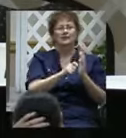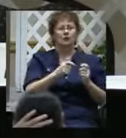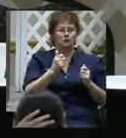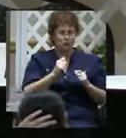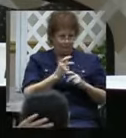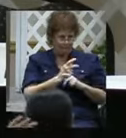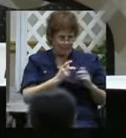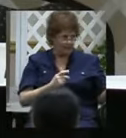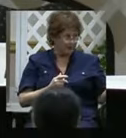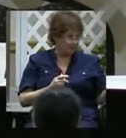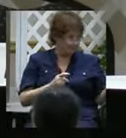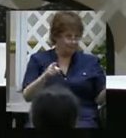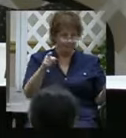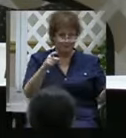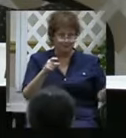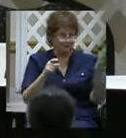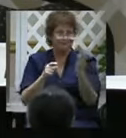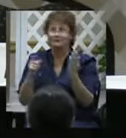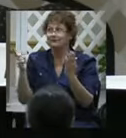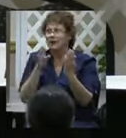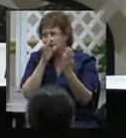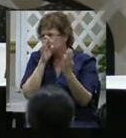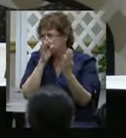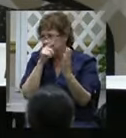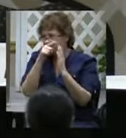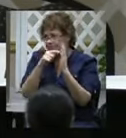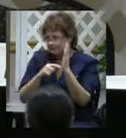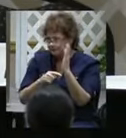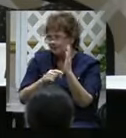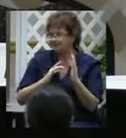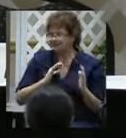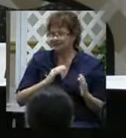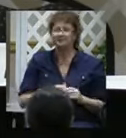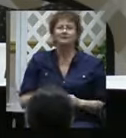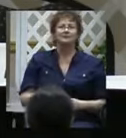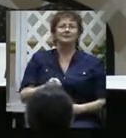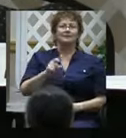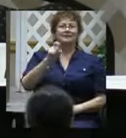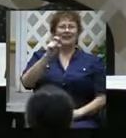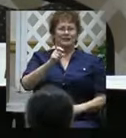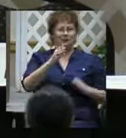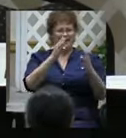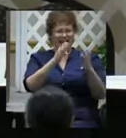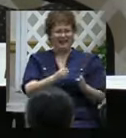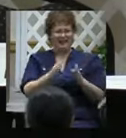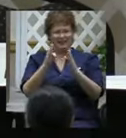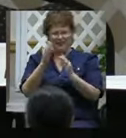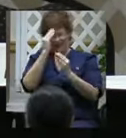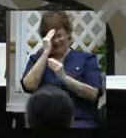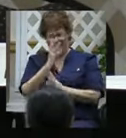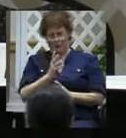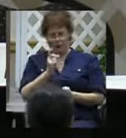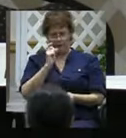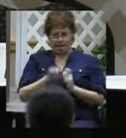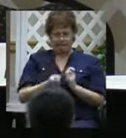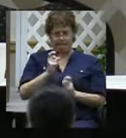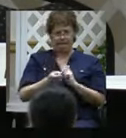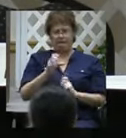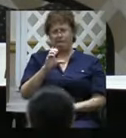out ways, like you are, to address those situations where there needs to be individualized information or customized